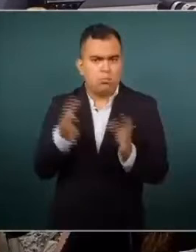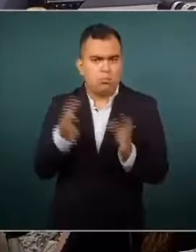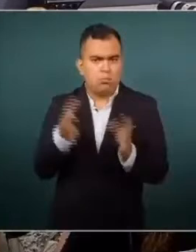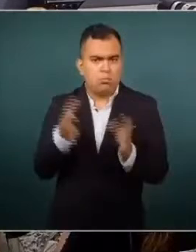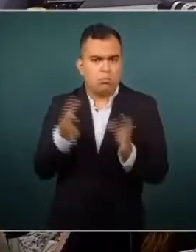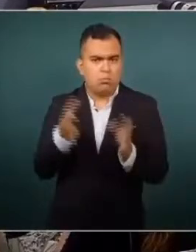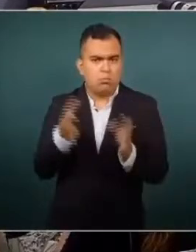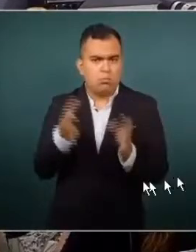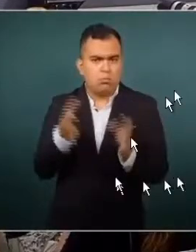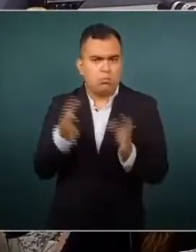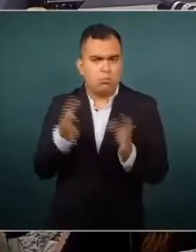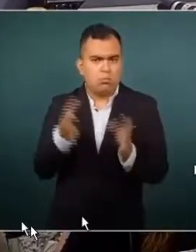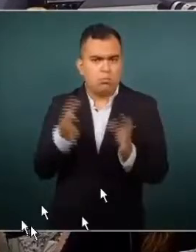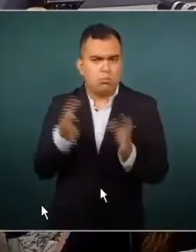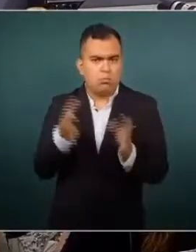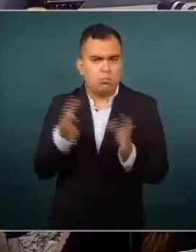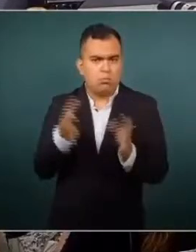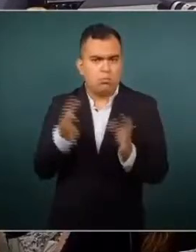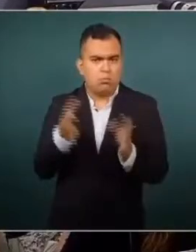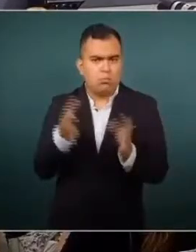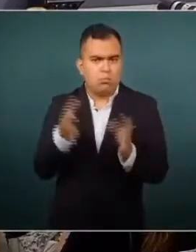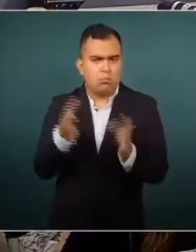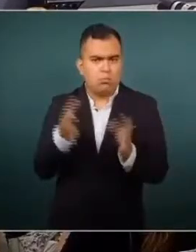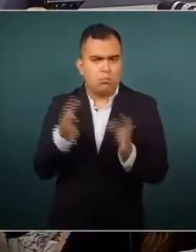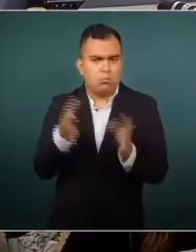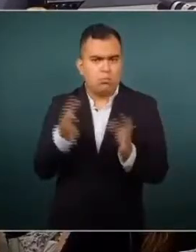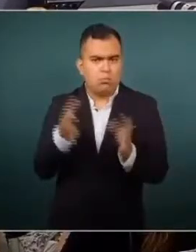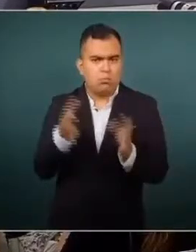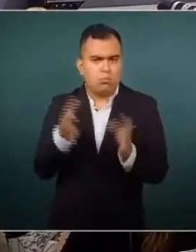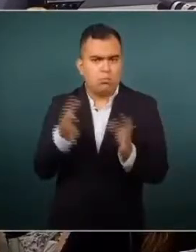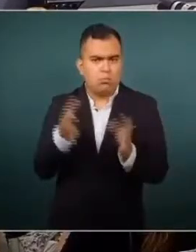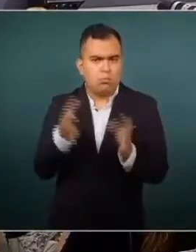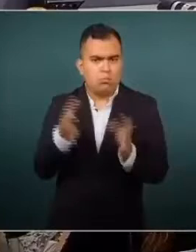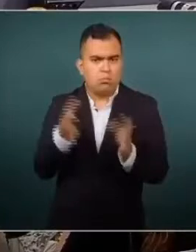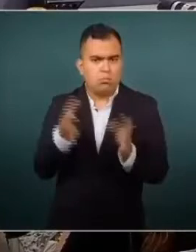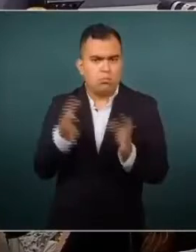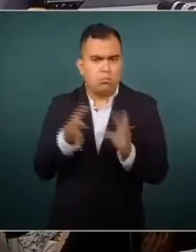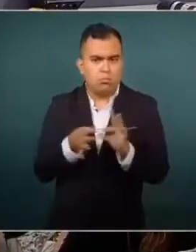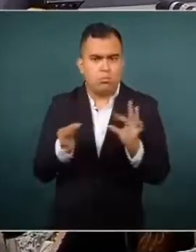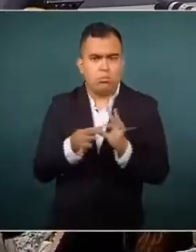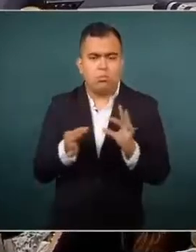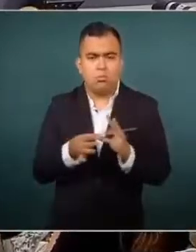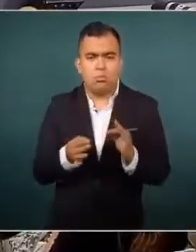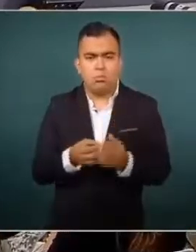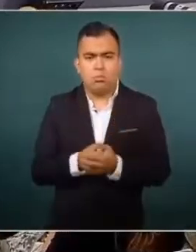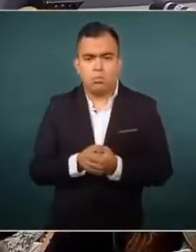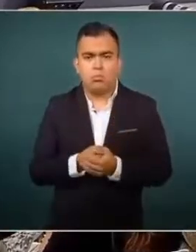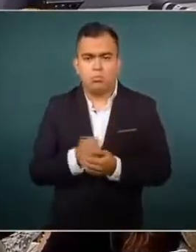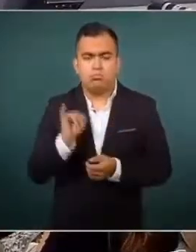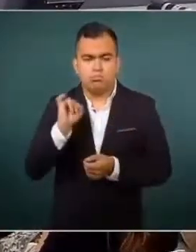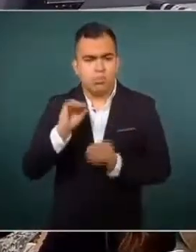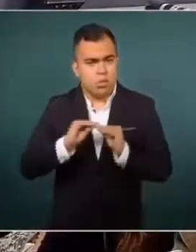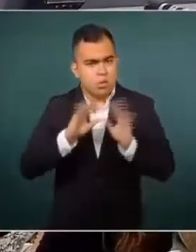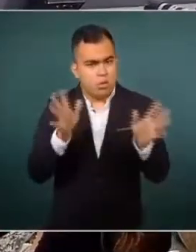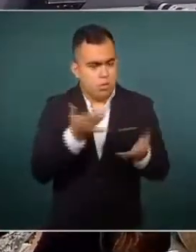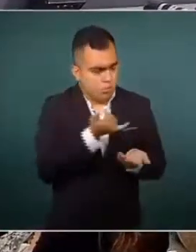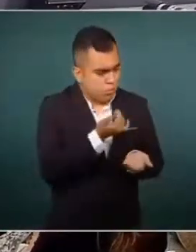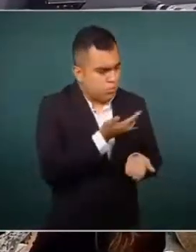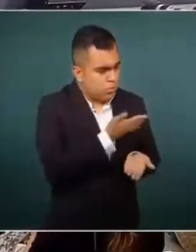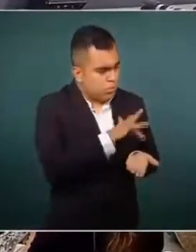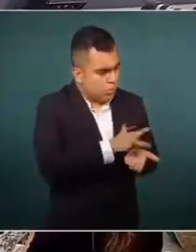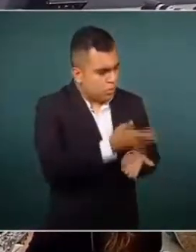Buenas noches amigos. Luna, saludos. ¿Pudiéramos en la presentación? Gracias,